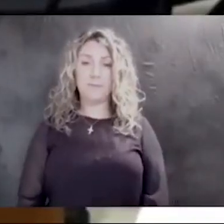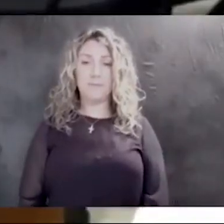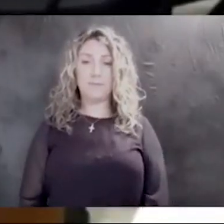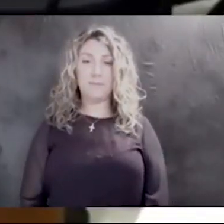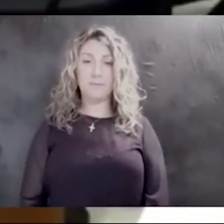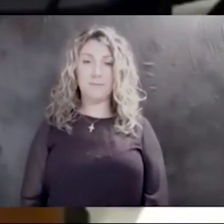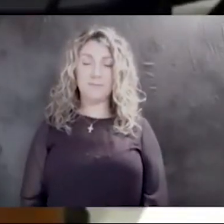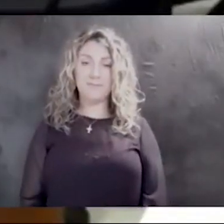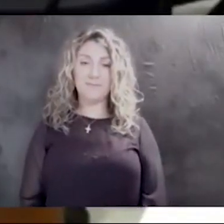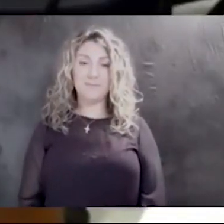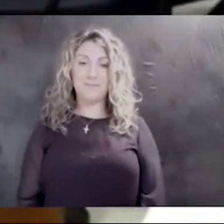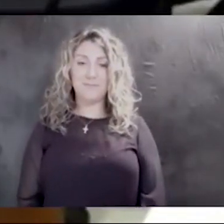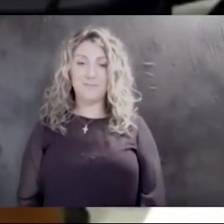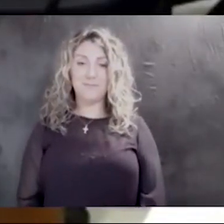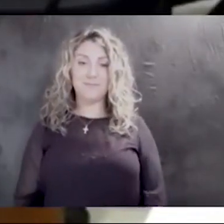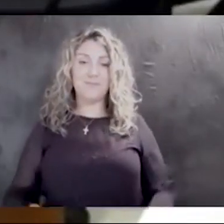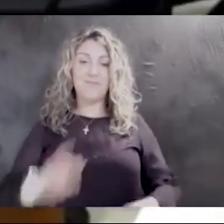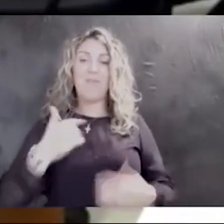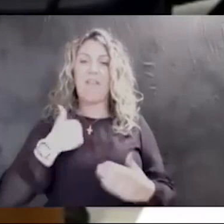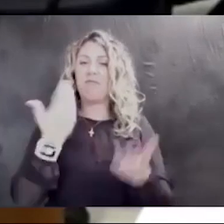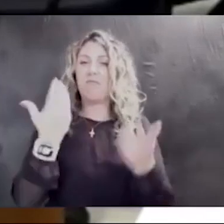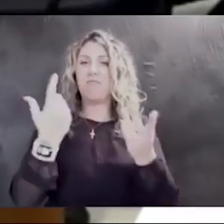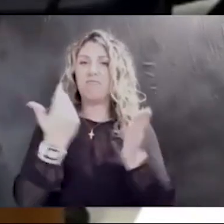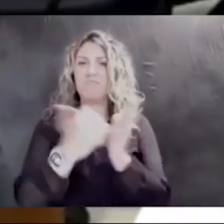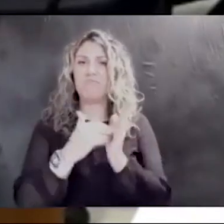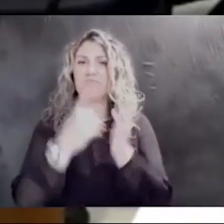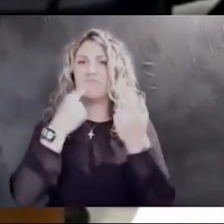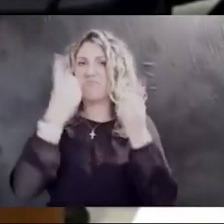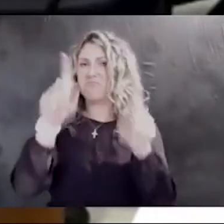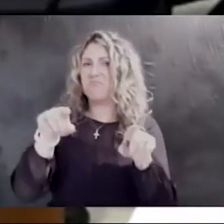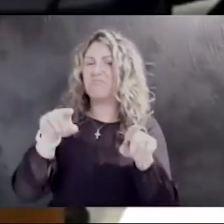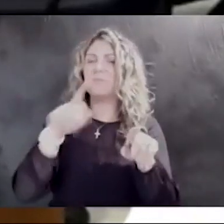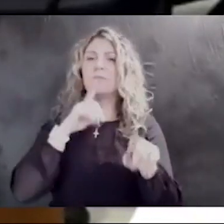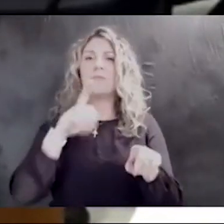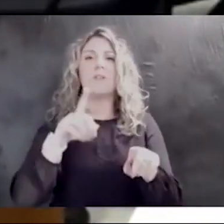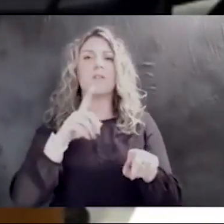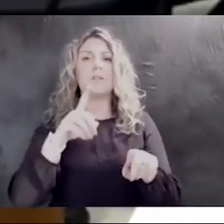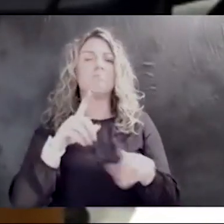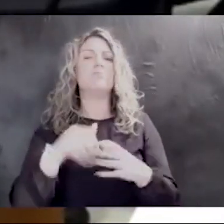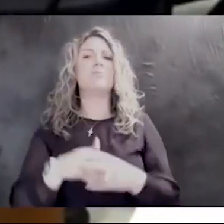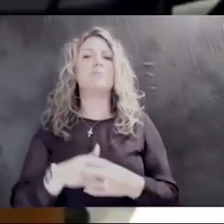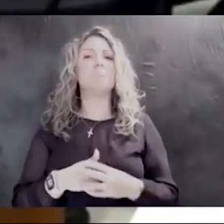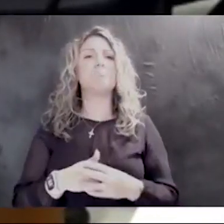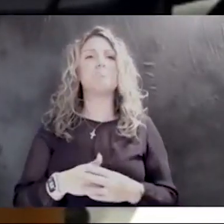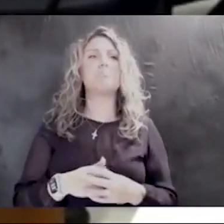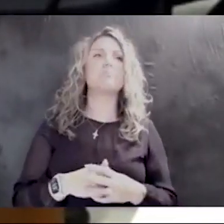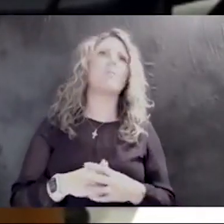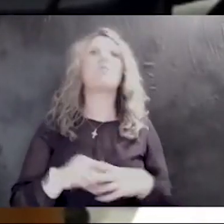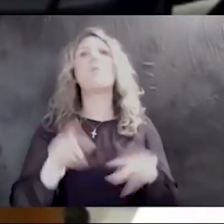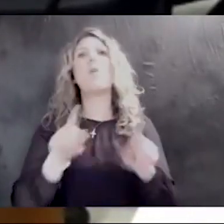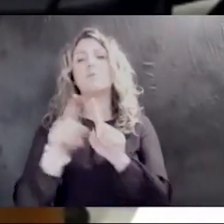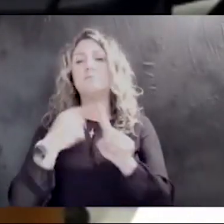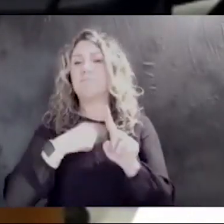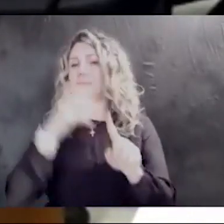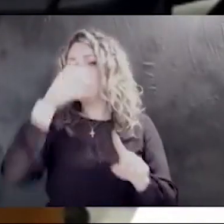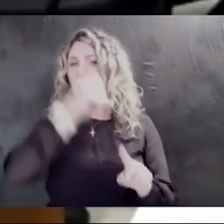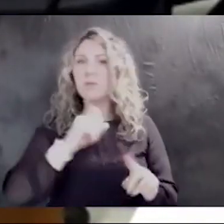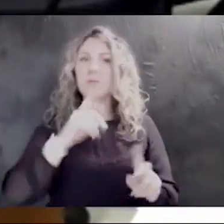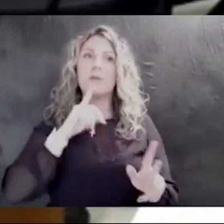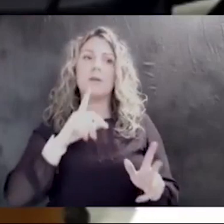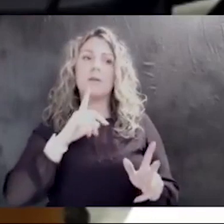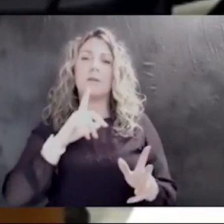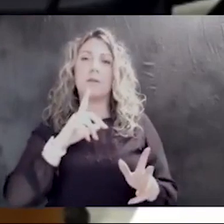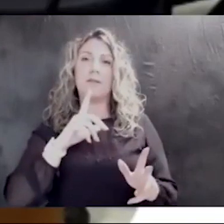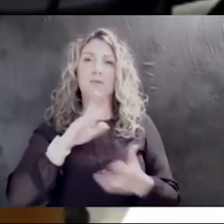Yeah, no, I agree with Raghu. I don't, and I think it also, I mean, I'm assuming that the schools, or I